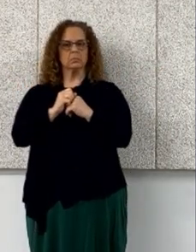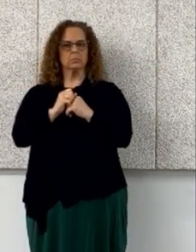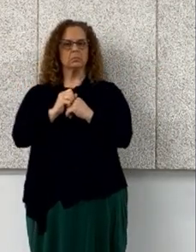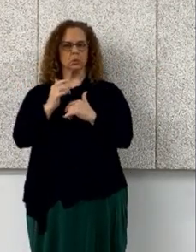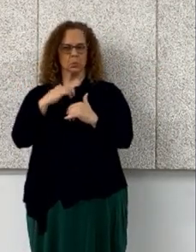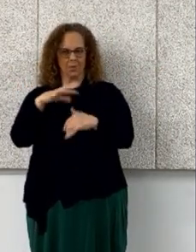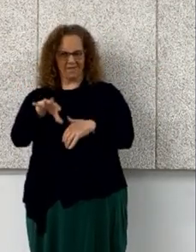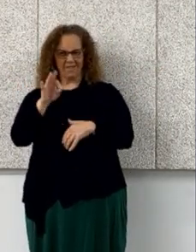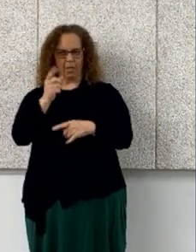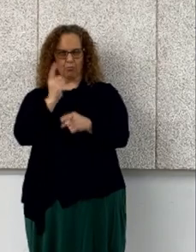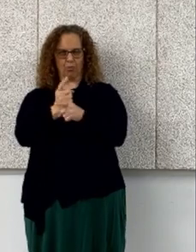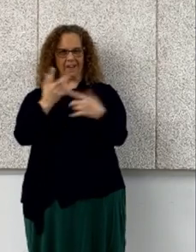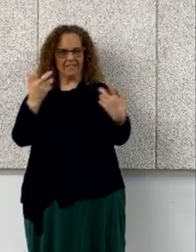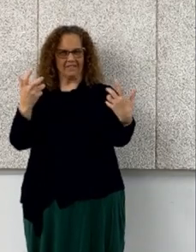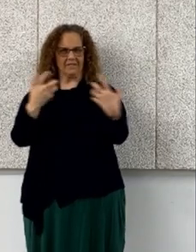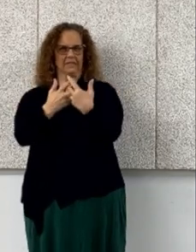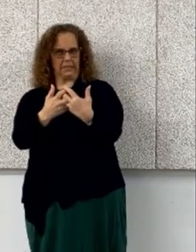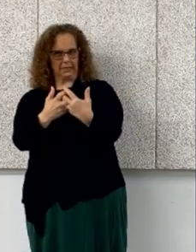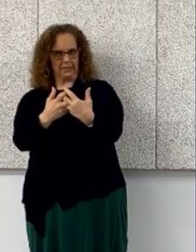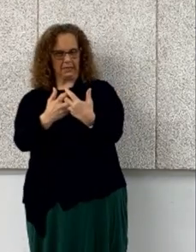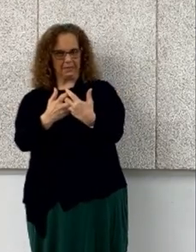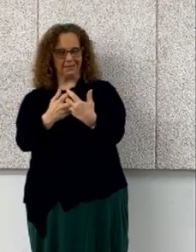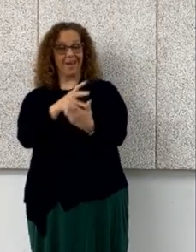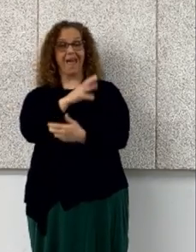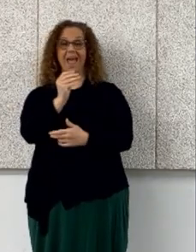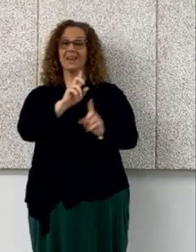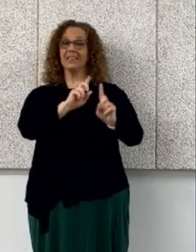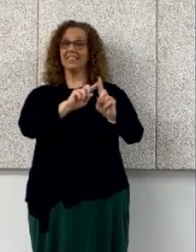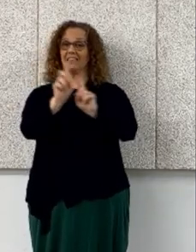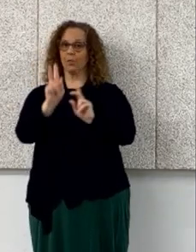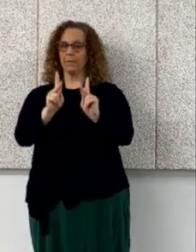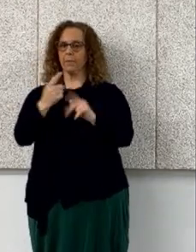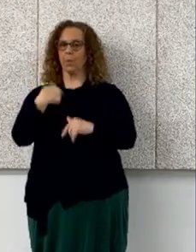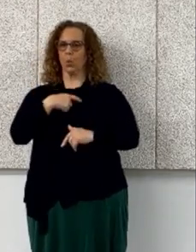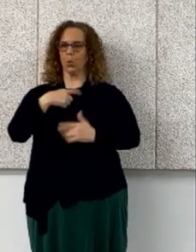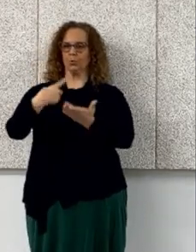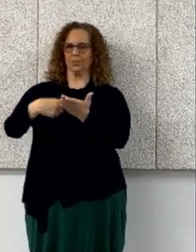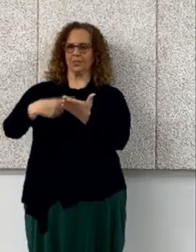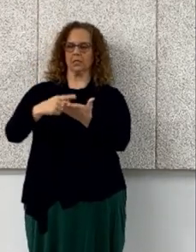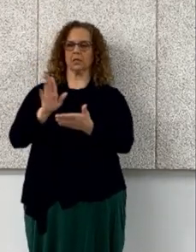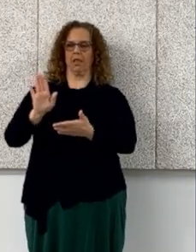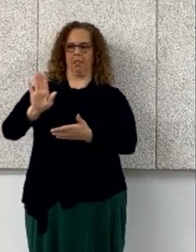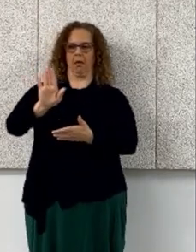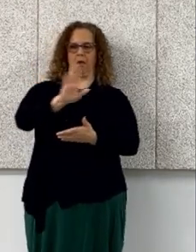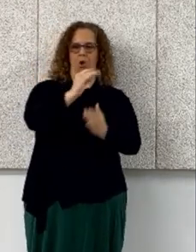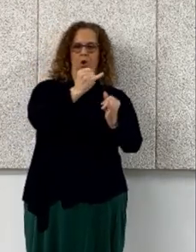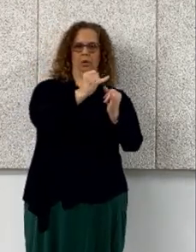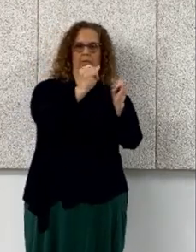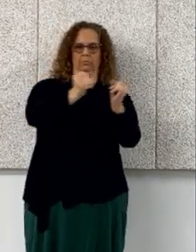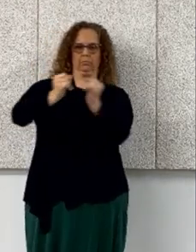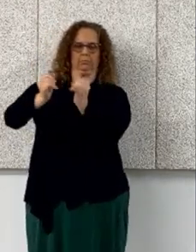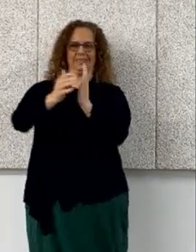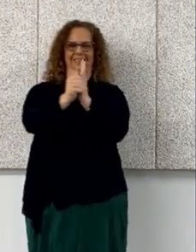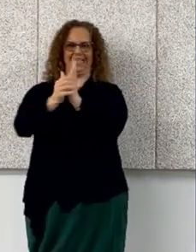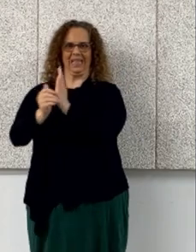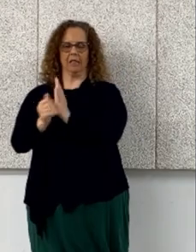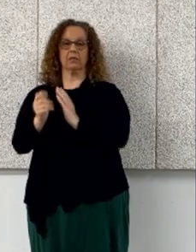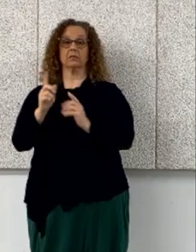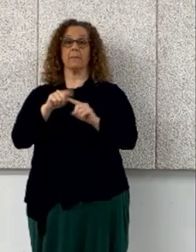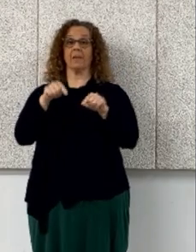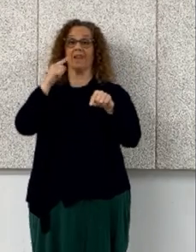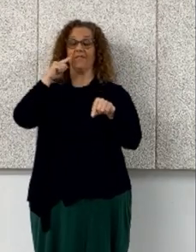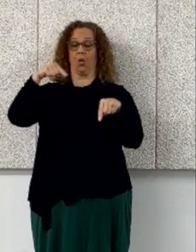fit between also the different people that we're in conversation with and how their different skills fit together. But we did a national search with this